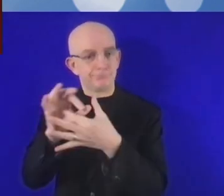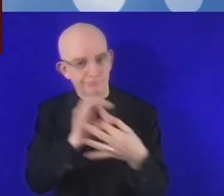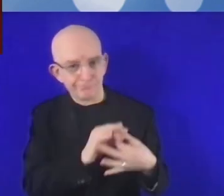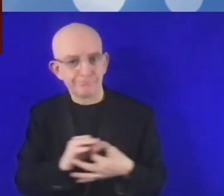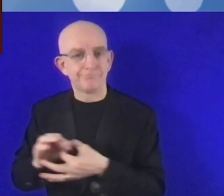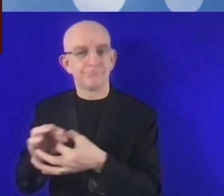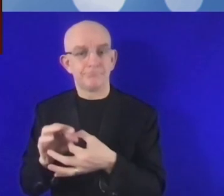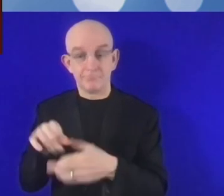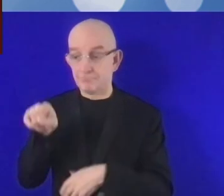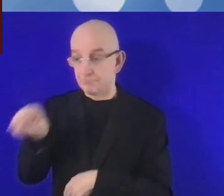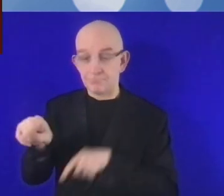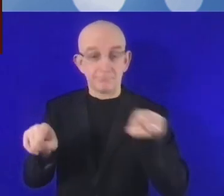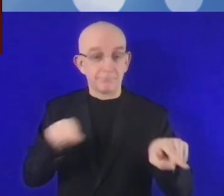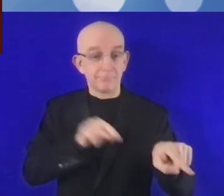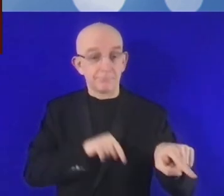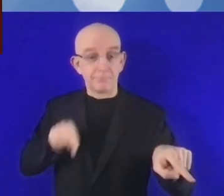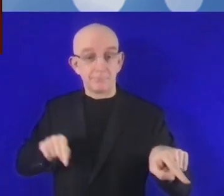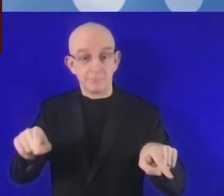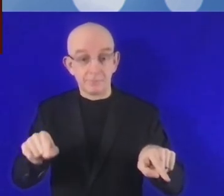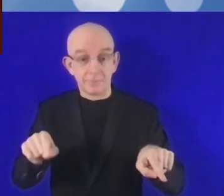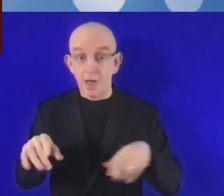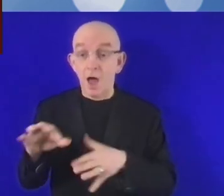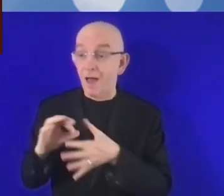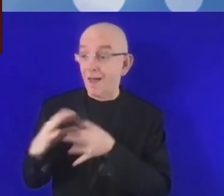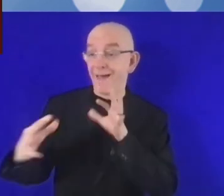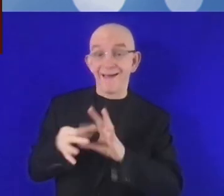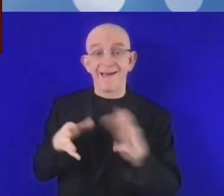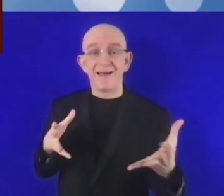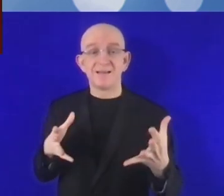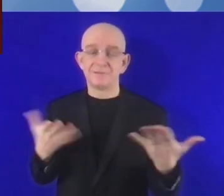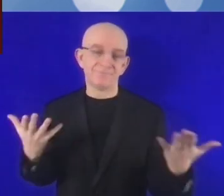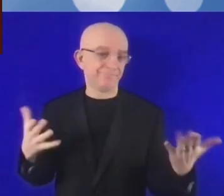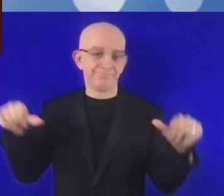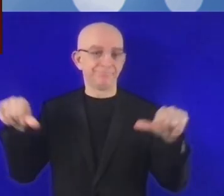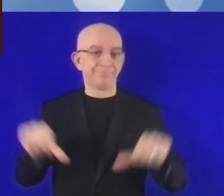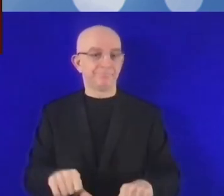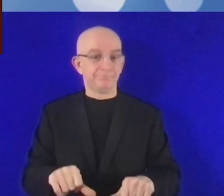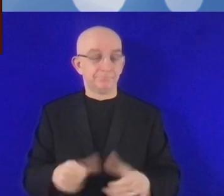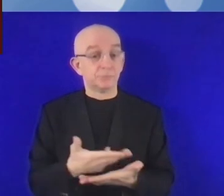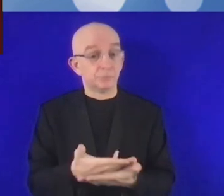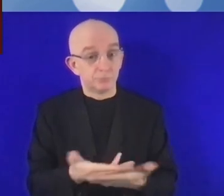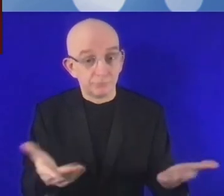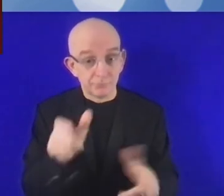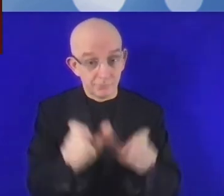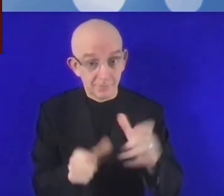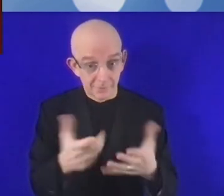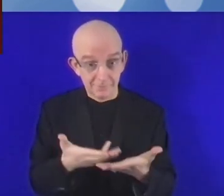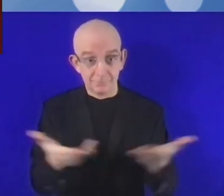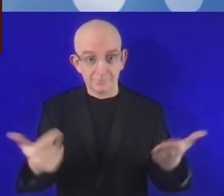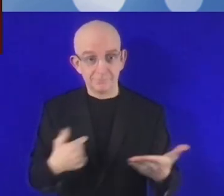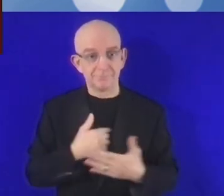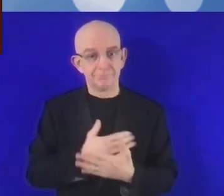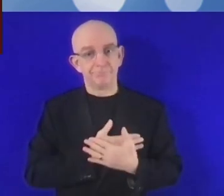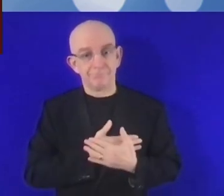truly delighted that today Poland is at the heart of the debate on these vital problems. Some of you have made a